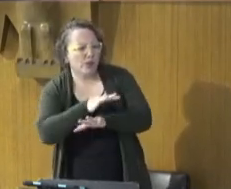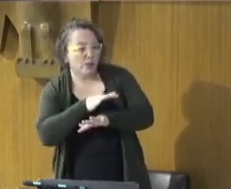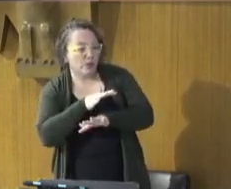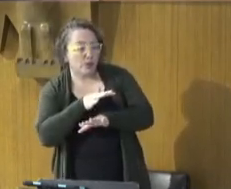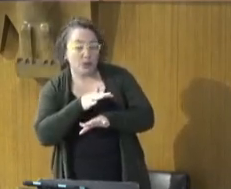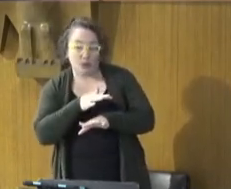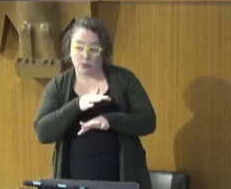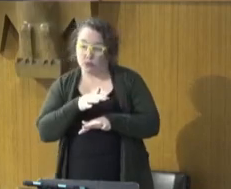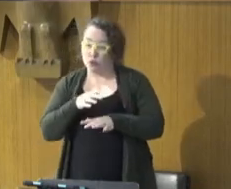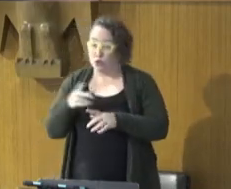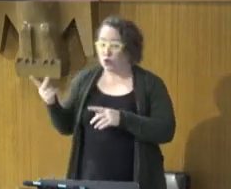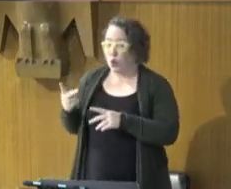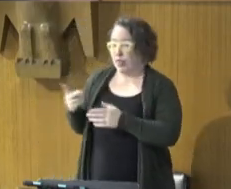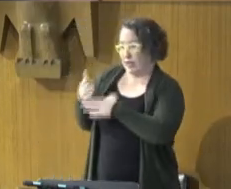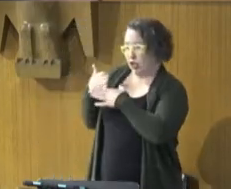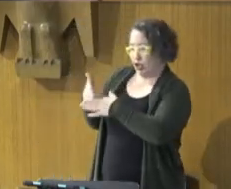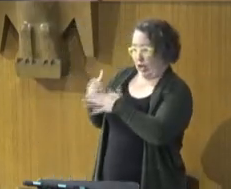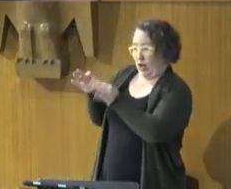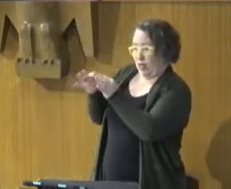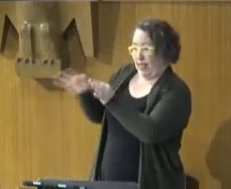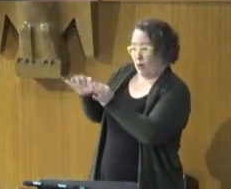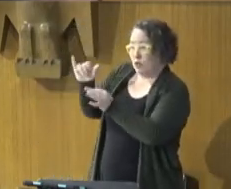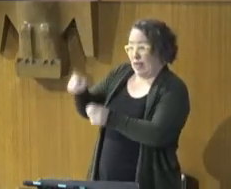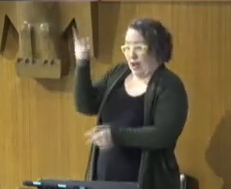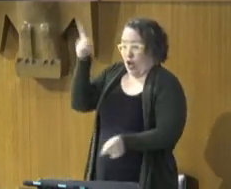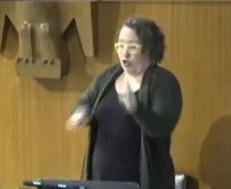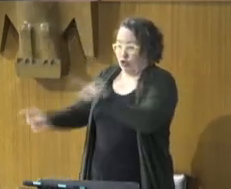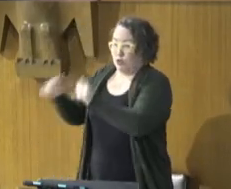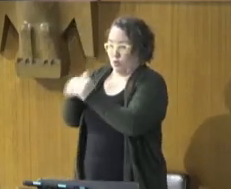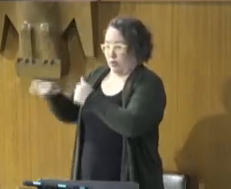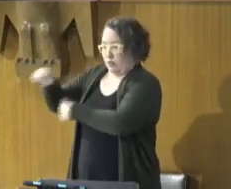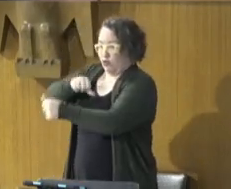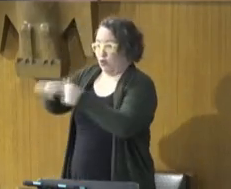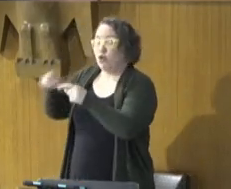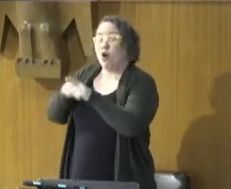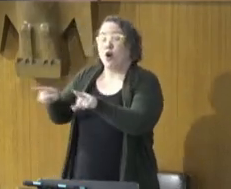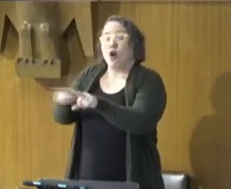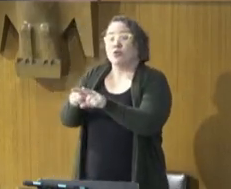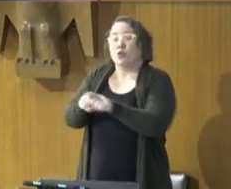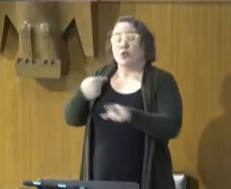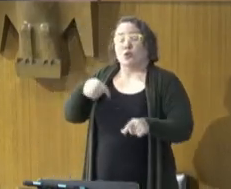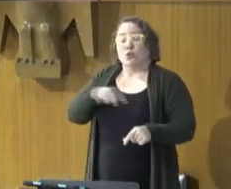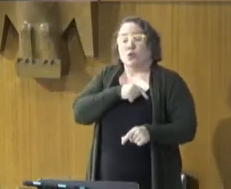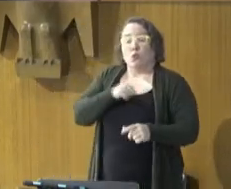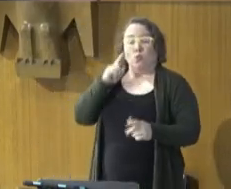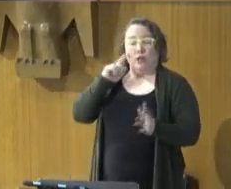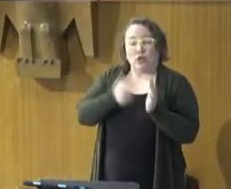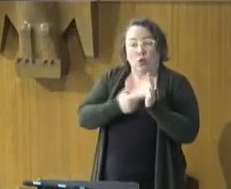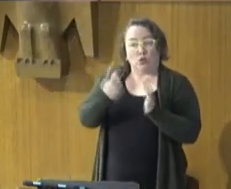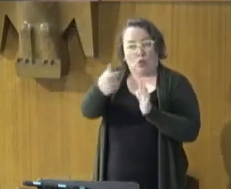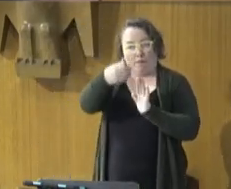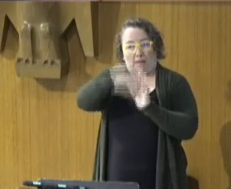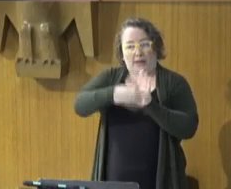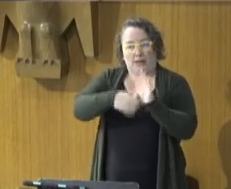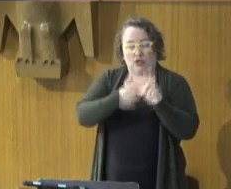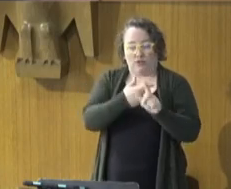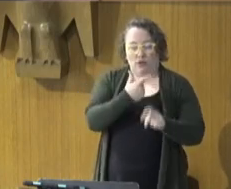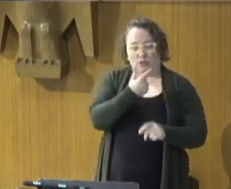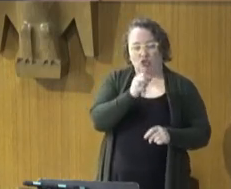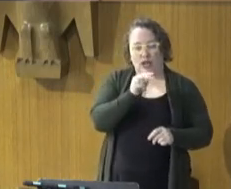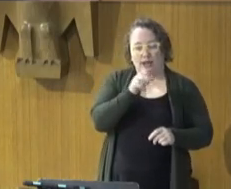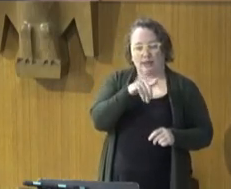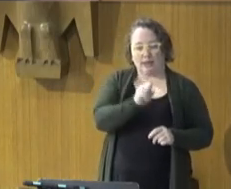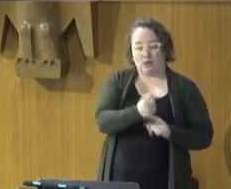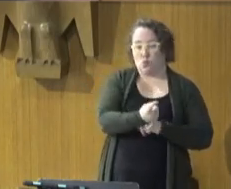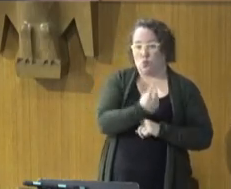In our Bible study before the service, we recently discussed an infamous passage from Genesis 1 when God gives